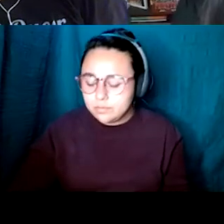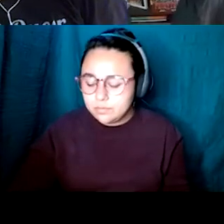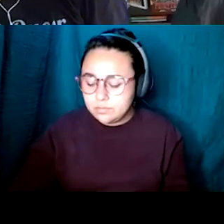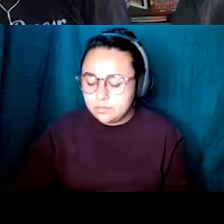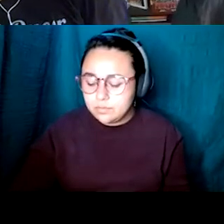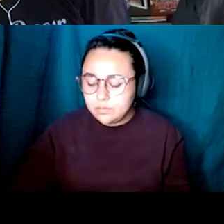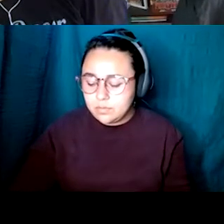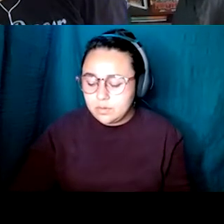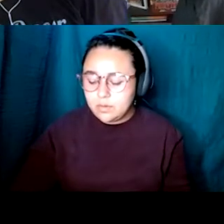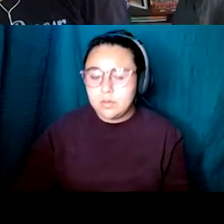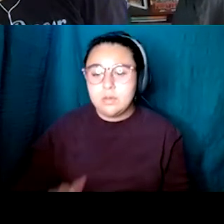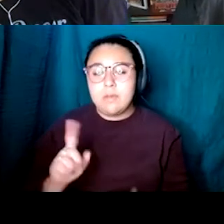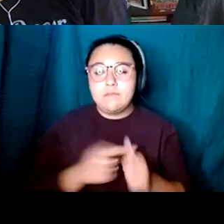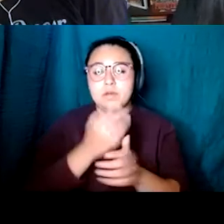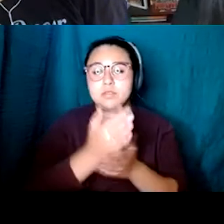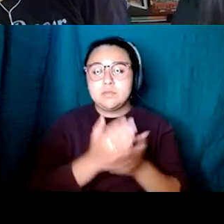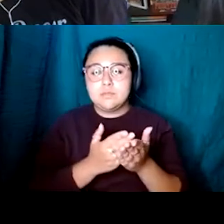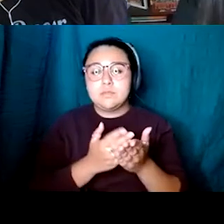My first piece is called Legacy.